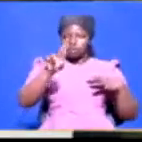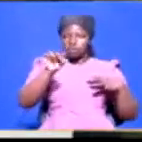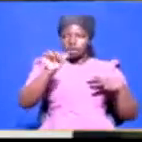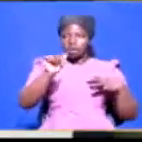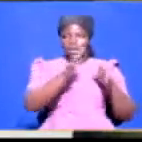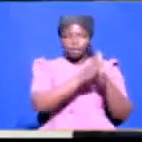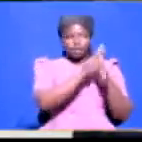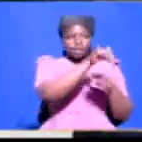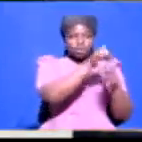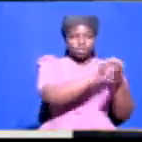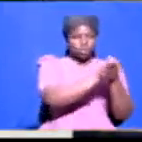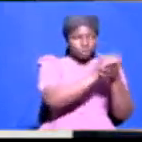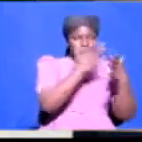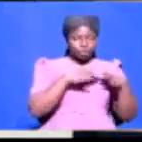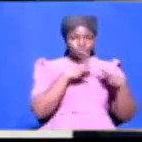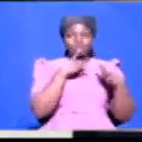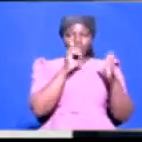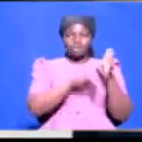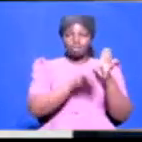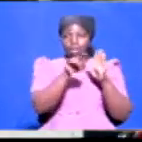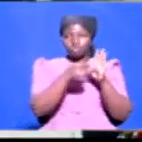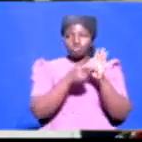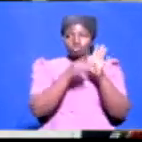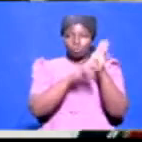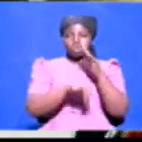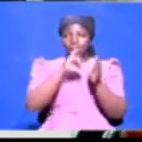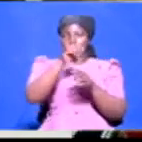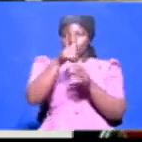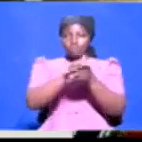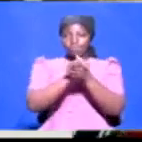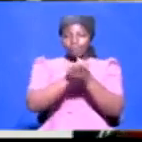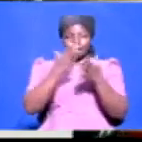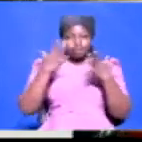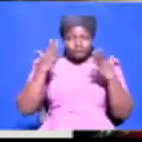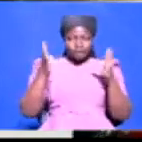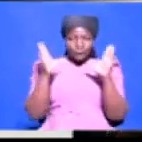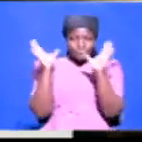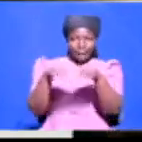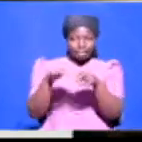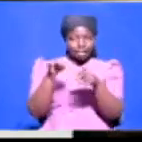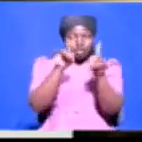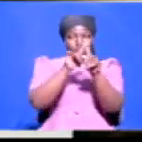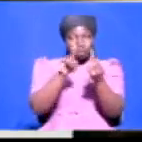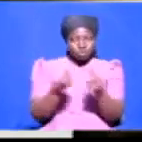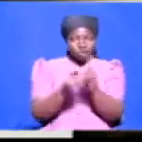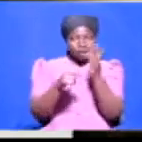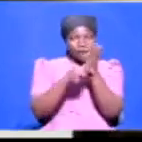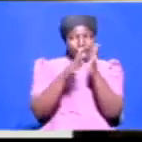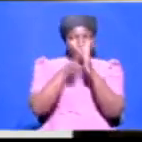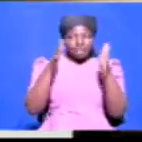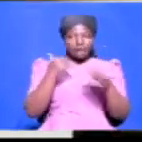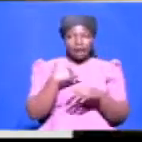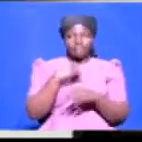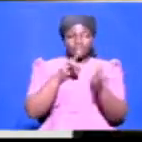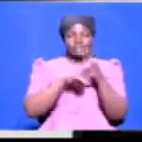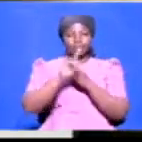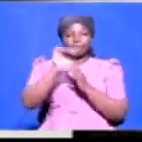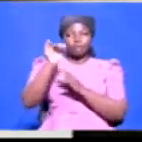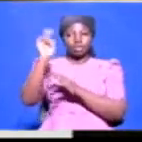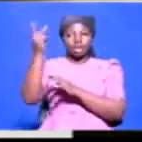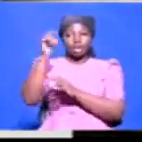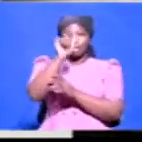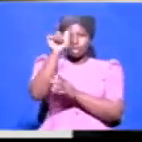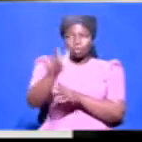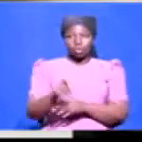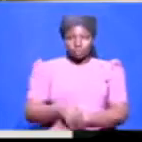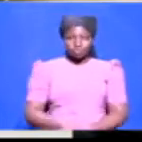victory as a demonstration that the Jubilee Party was still popular in Mount Kenya region. And for the fellow